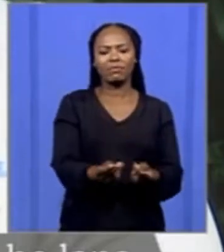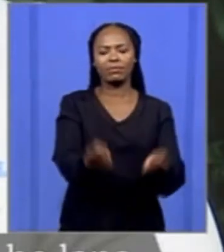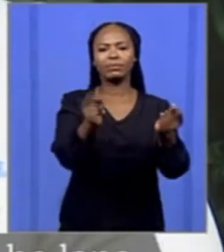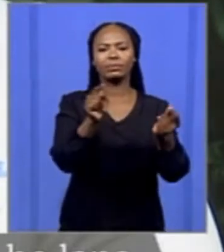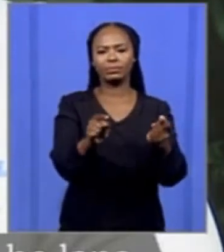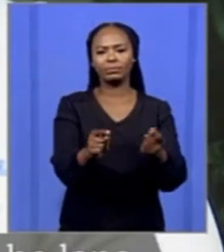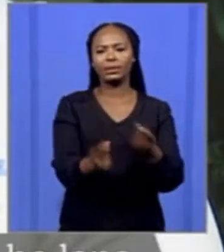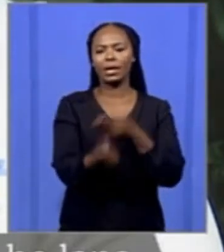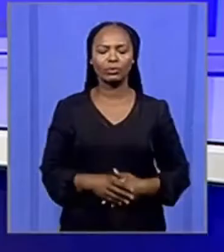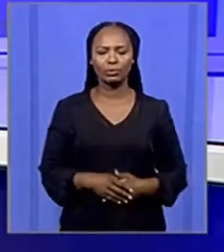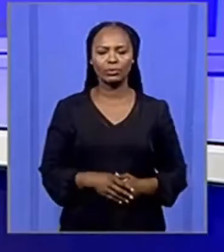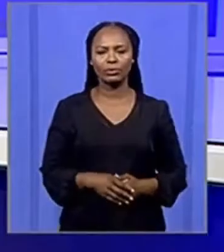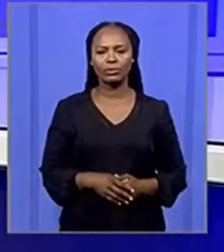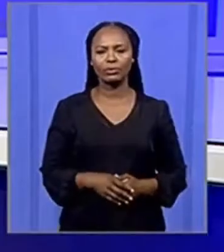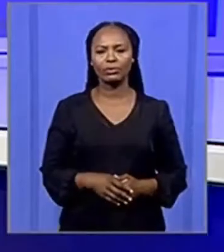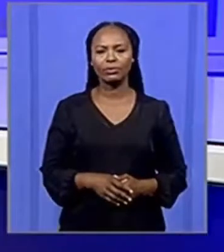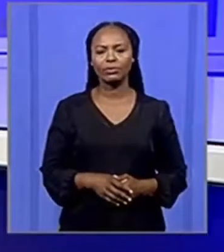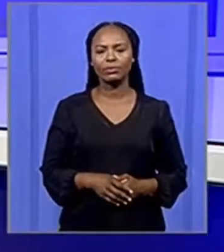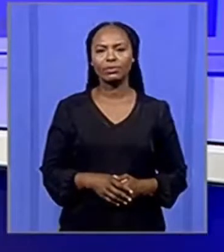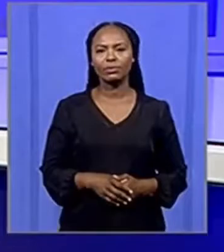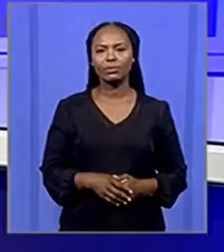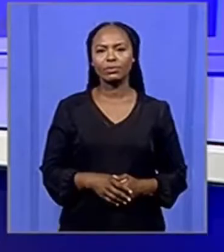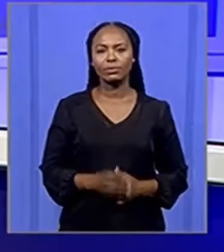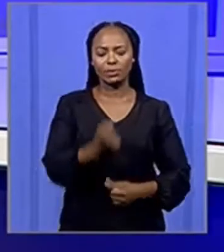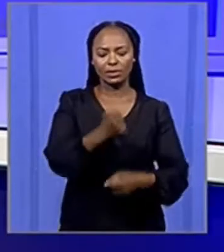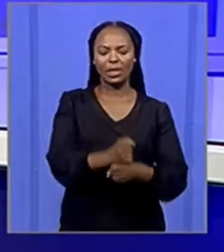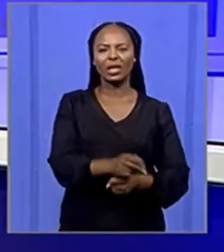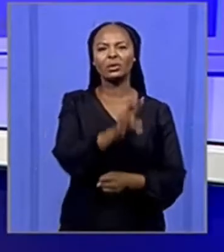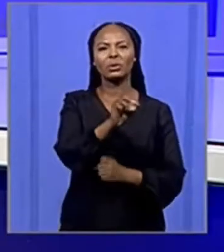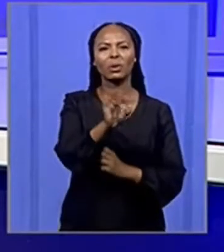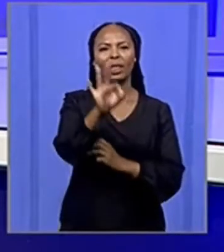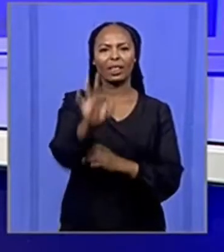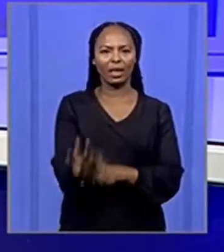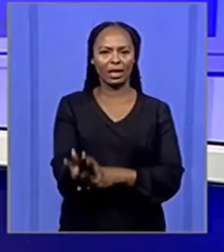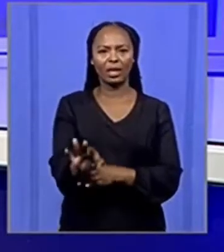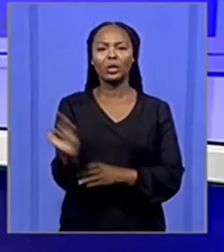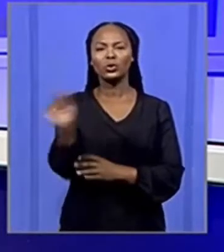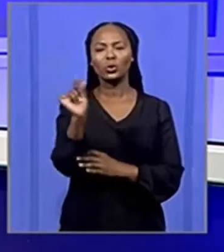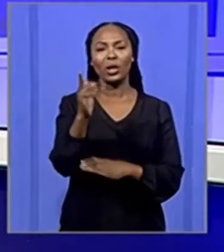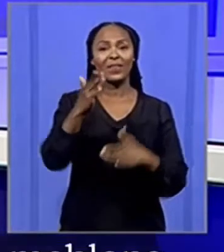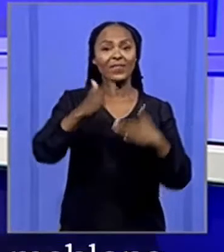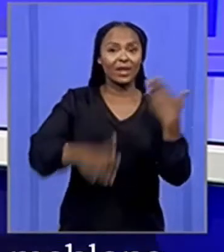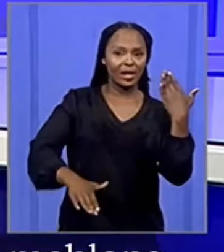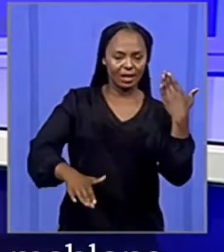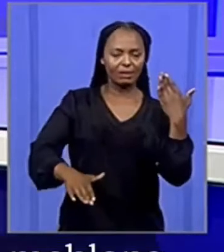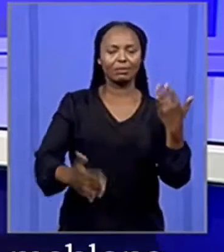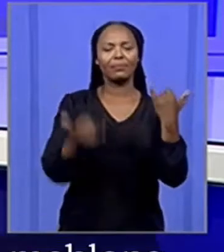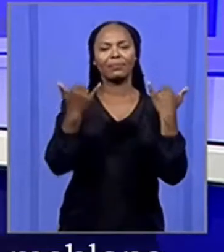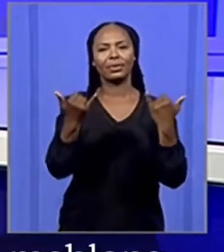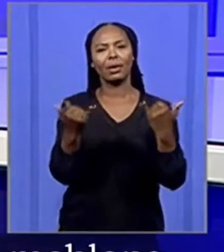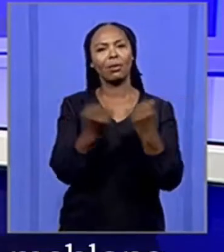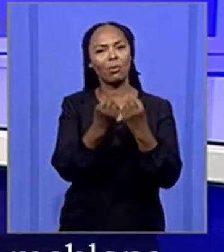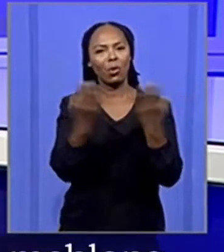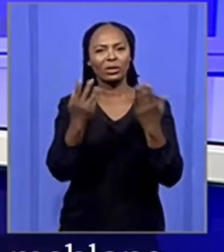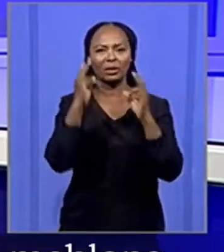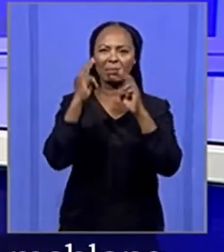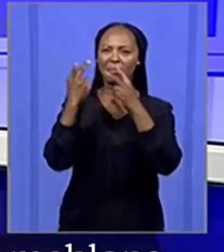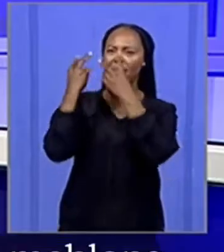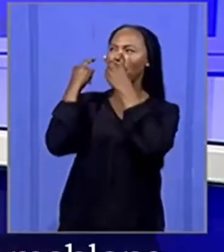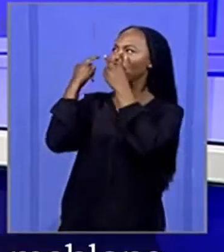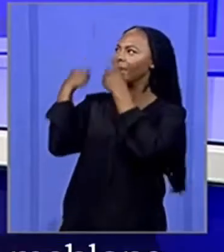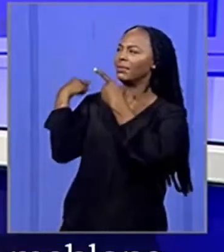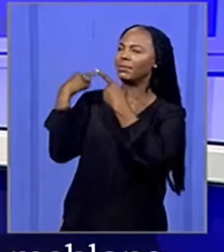in Soweto. Ge ngwaga wa 2023 o ikela le mmuši wa dikwekwele re gadima morago go lebelela